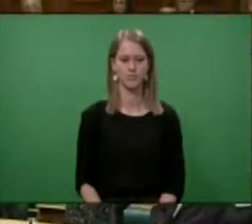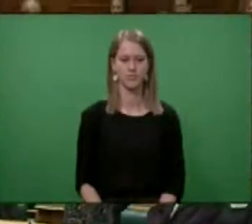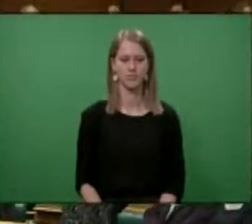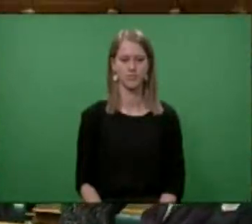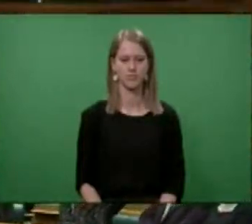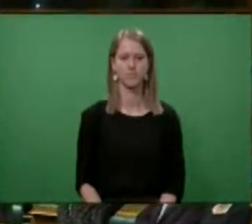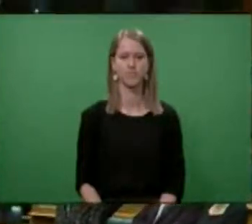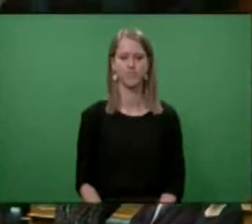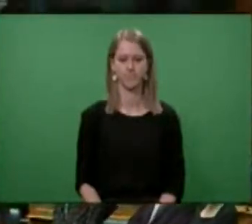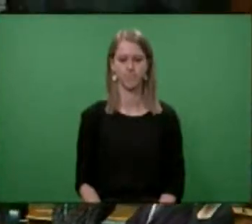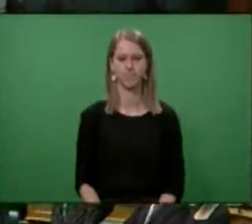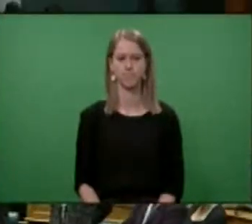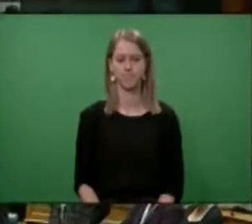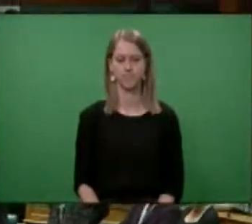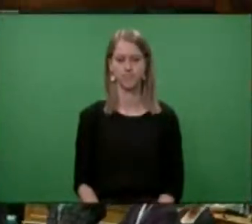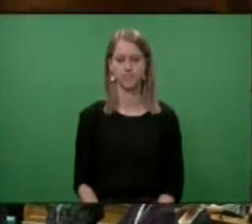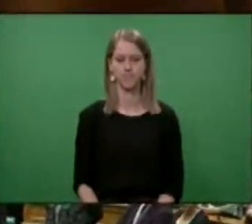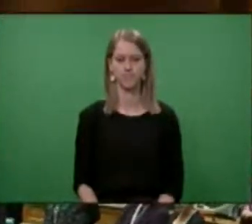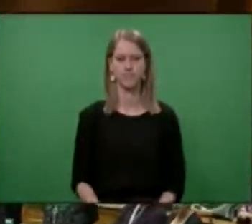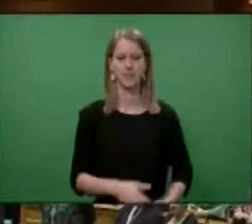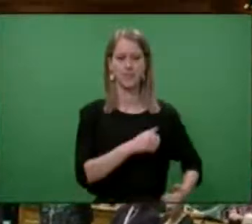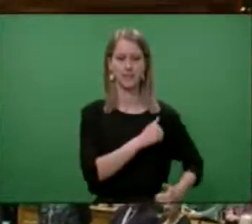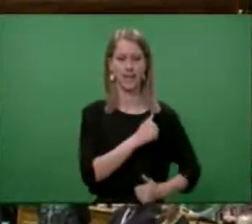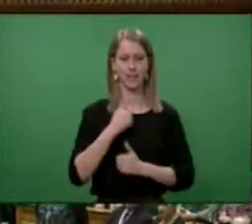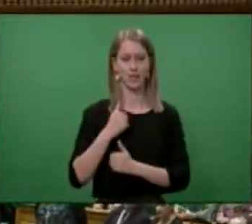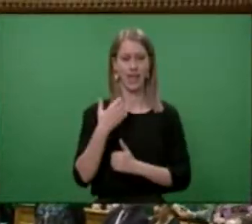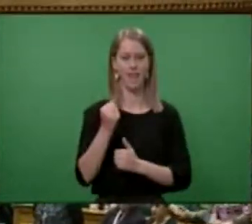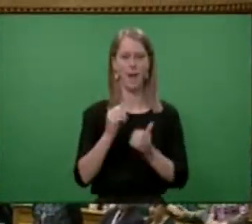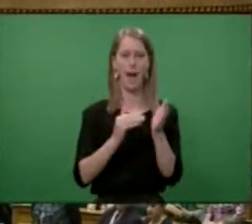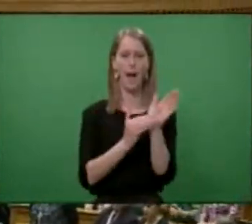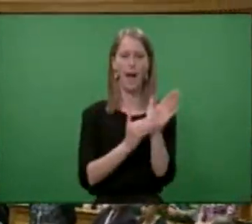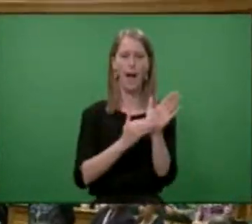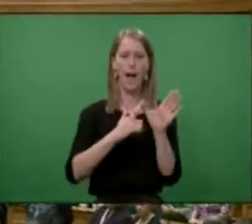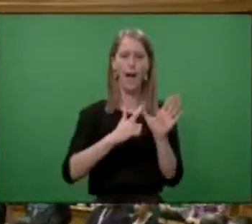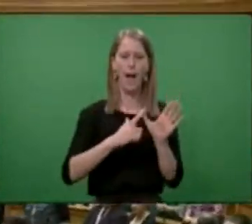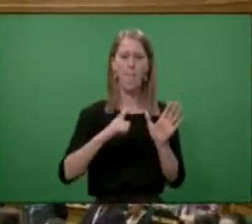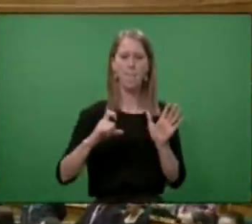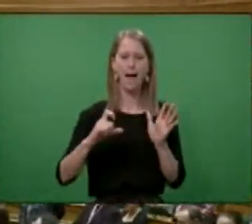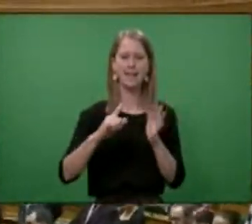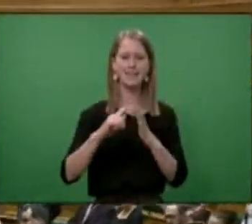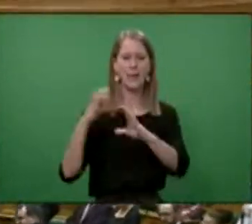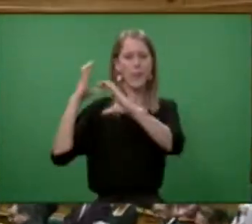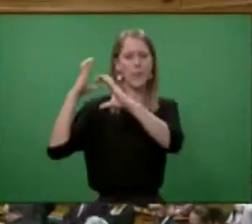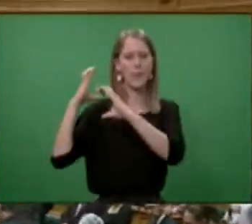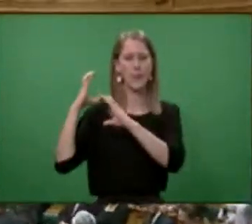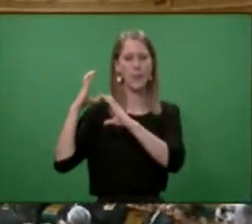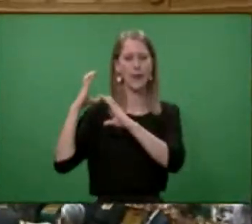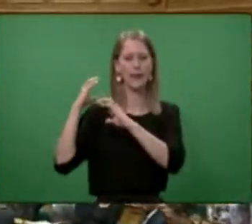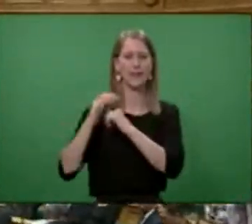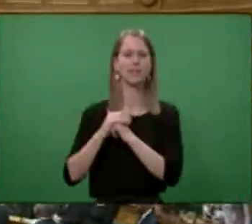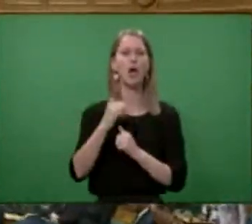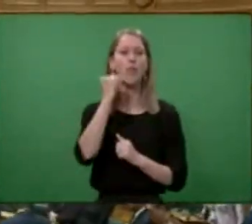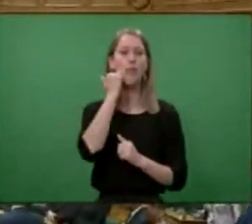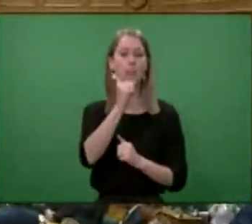And the Sergeant at Arms has now placed the mace over his shoulder and is proceeding out behind Black Rod.